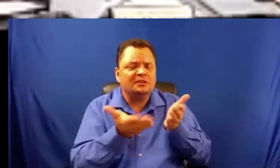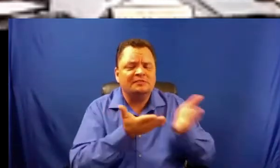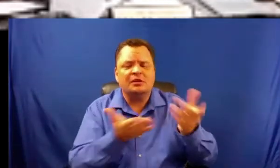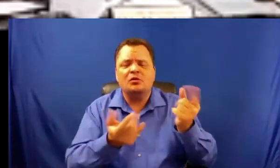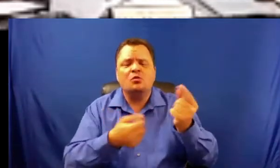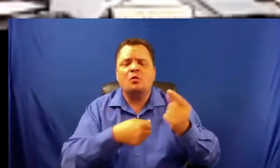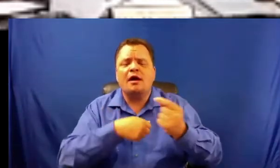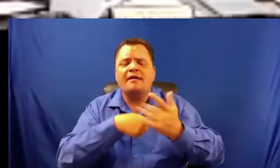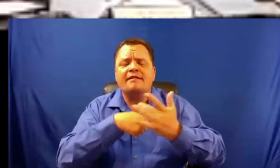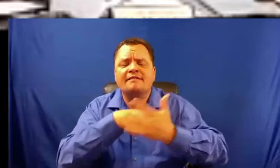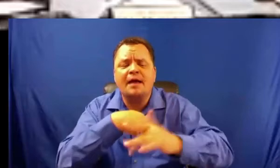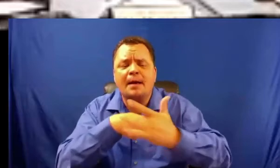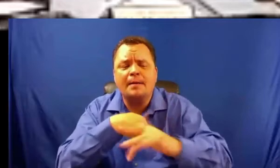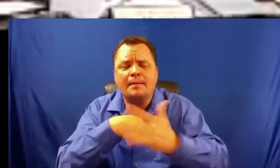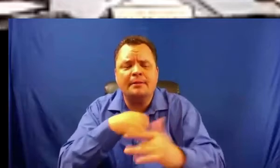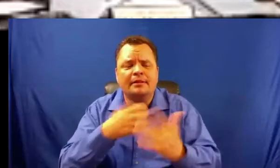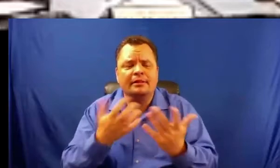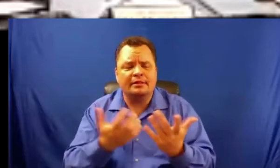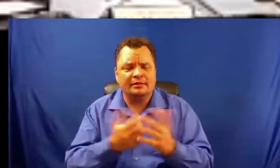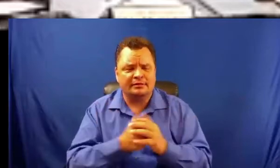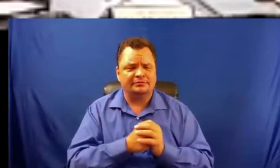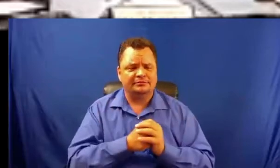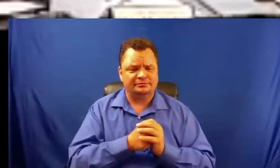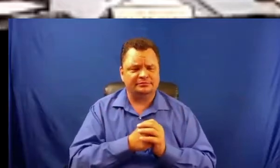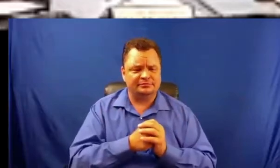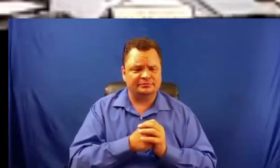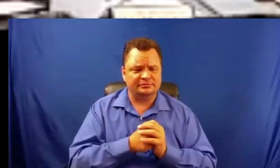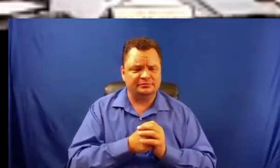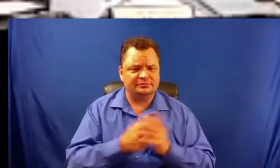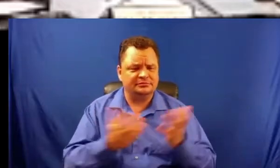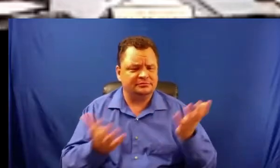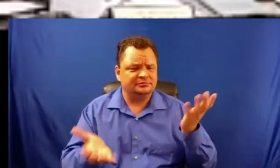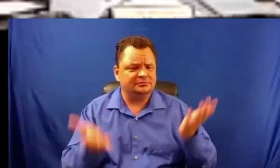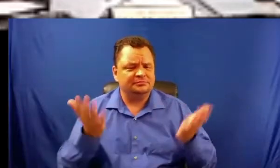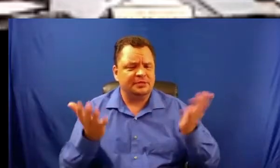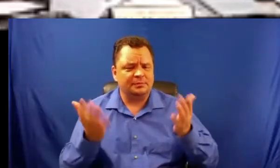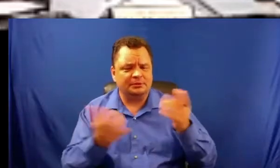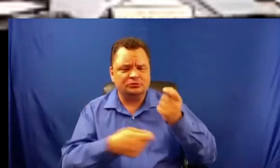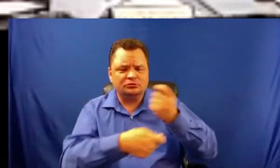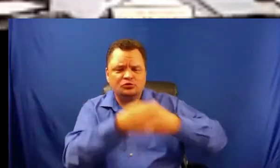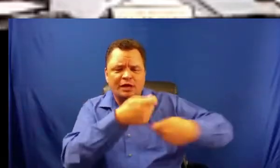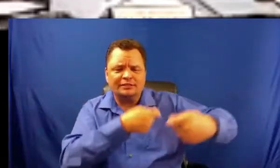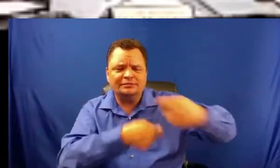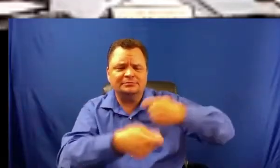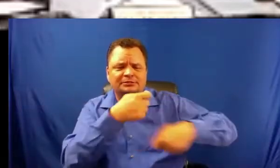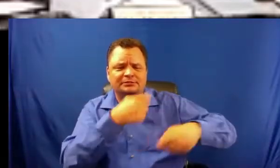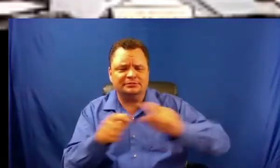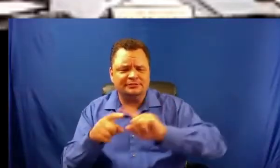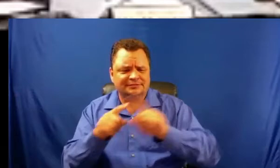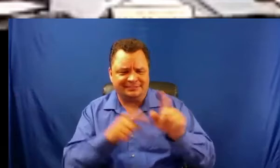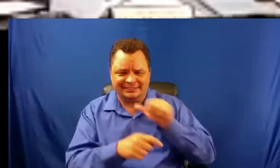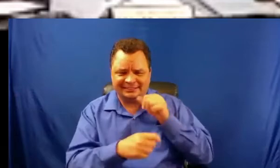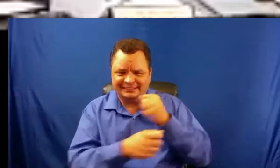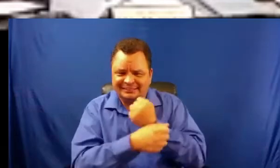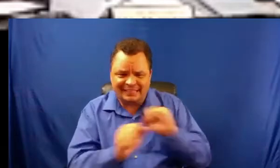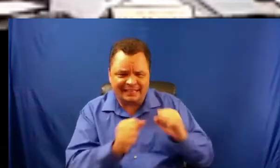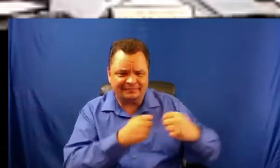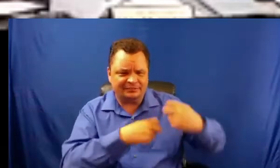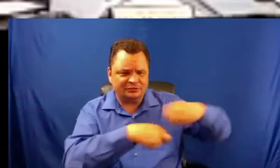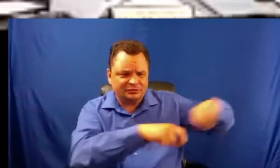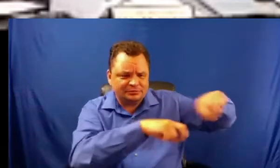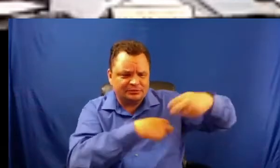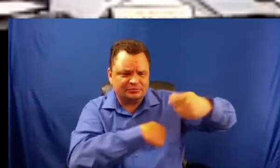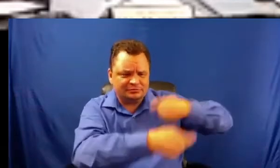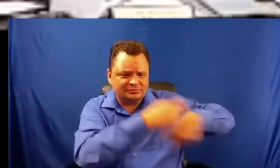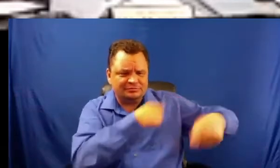a transplant service. It's not safe, effective, or good use of resources. Plus, we wouldn't have transplant surgeons for every